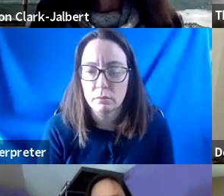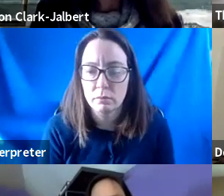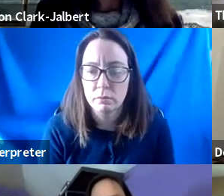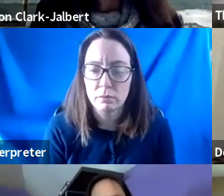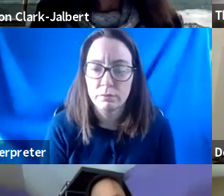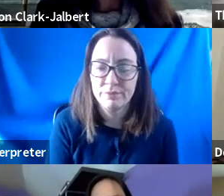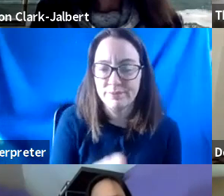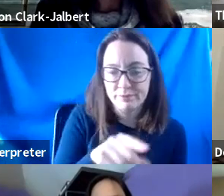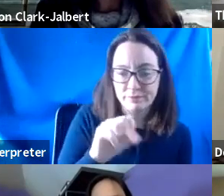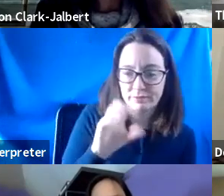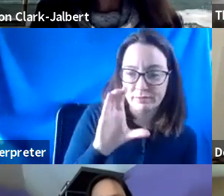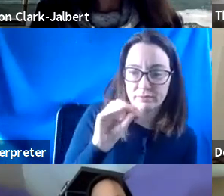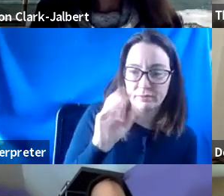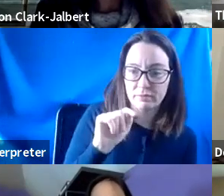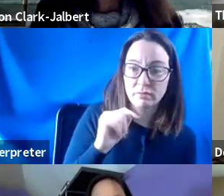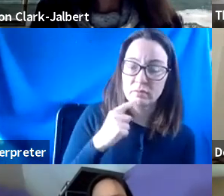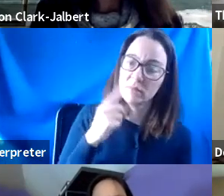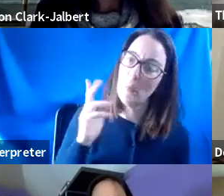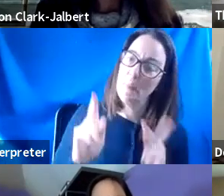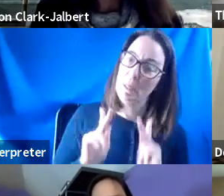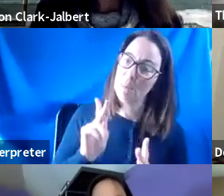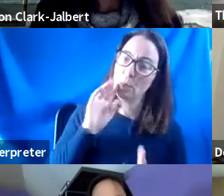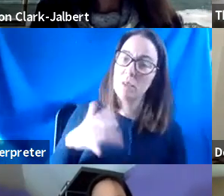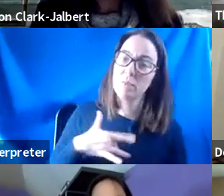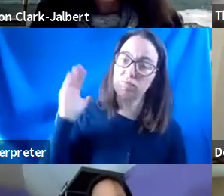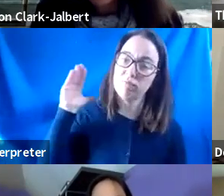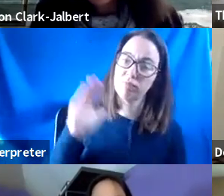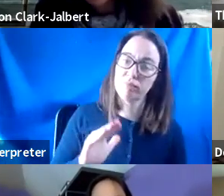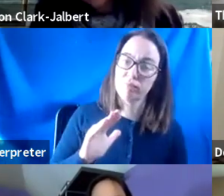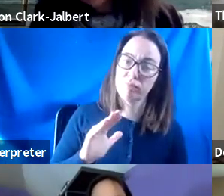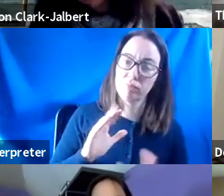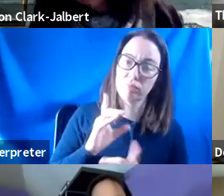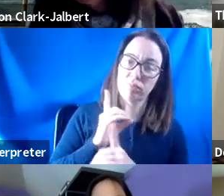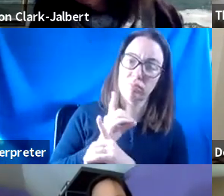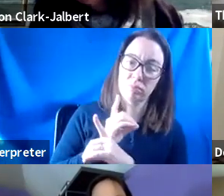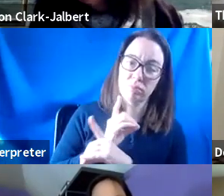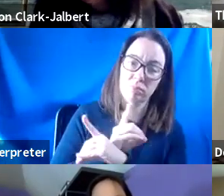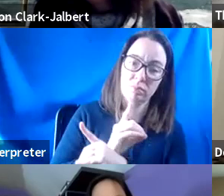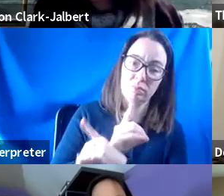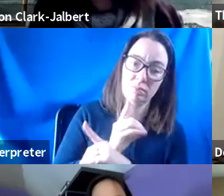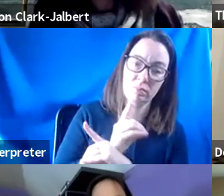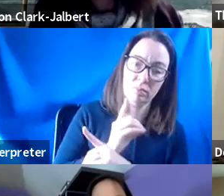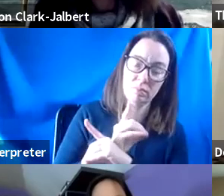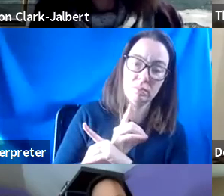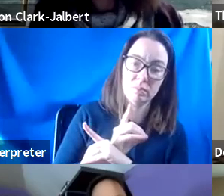People might feel less defensive if we have this conversation in private rather than in front of a group of people.